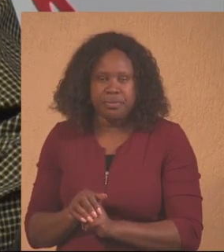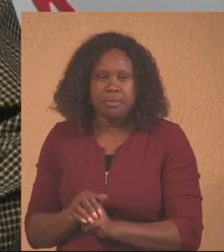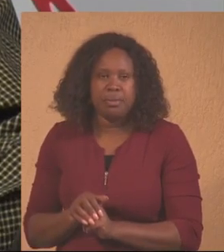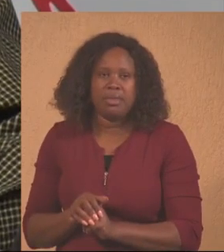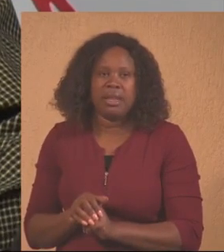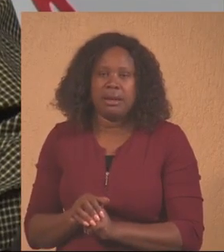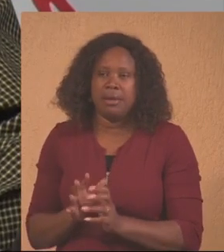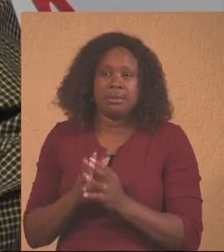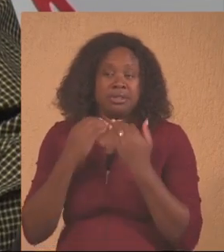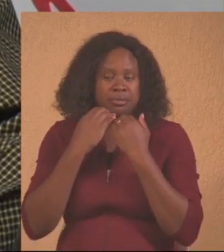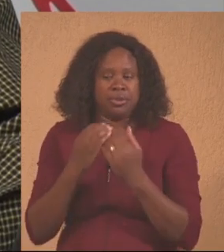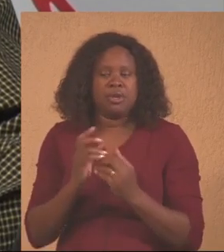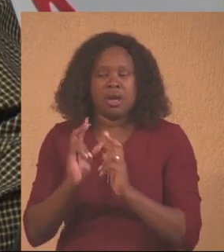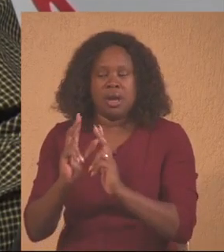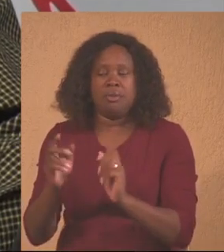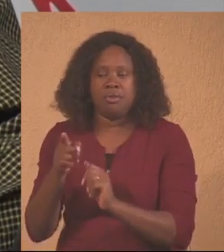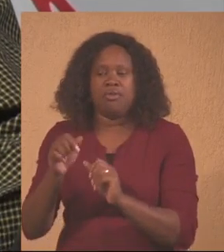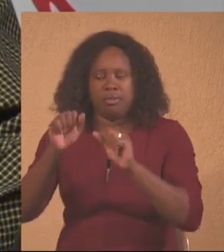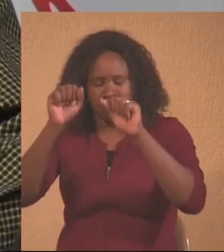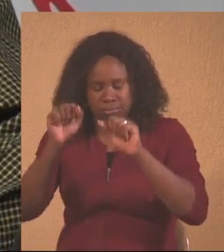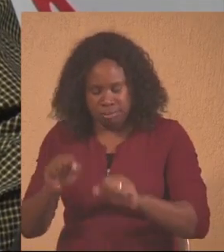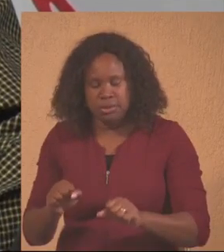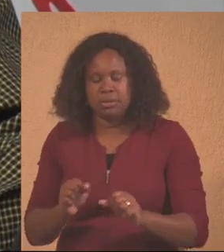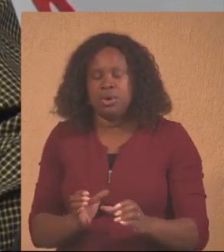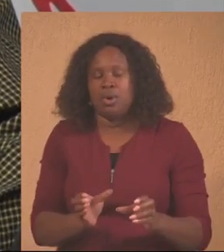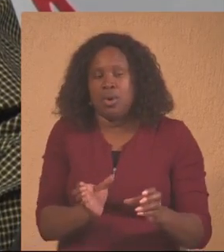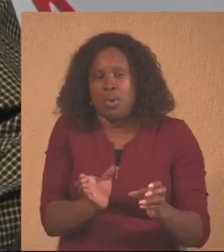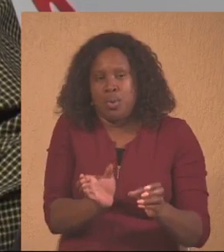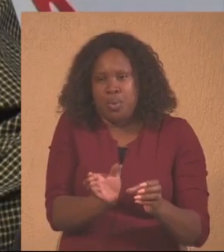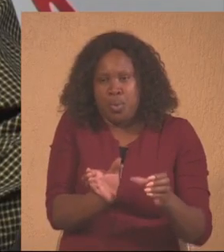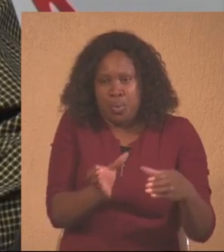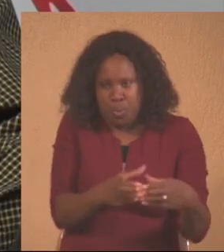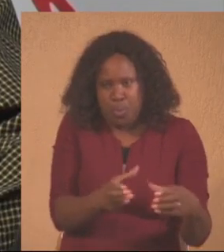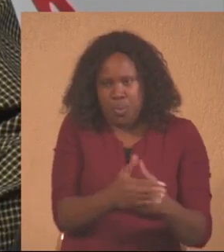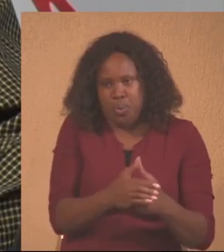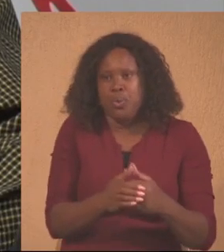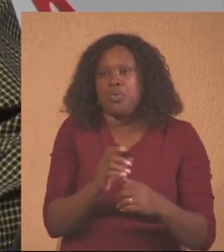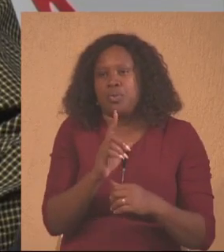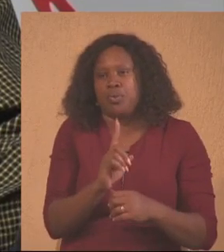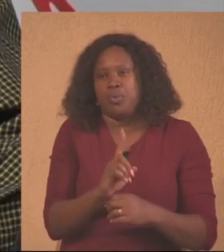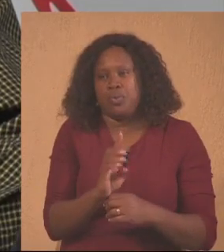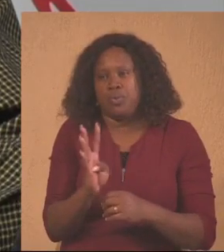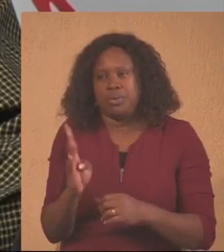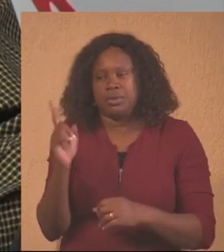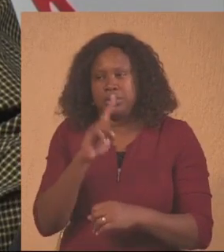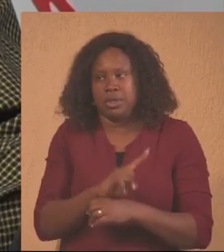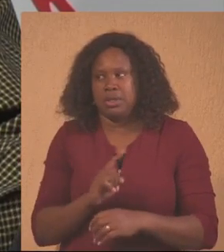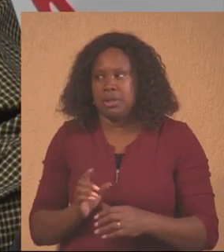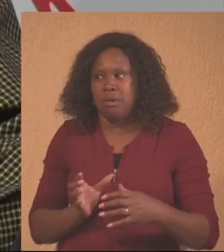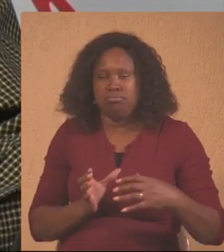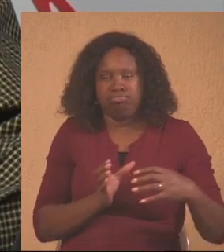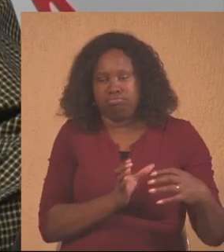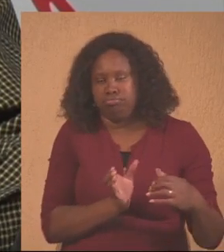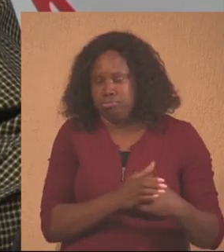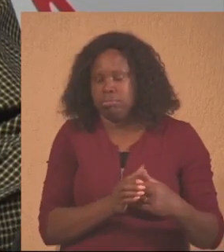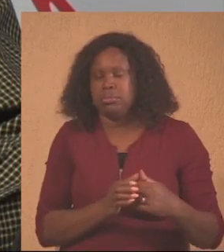importantly, have to be quarantined, as she said, for 14 days, meaning that